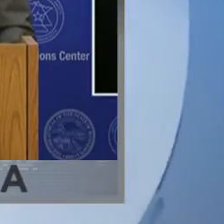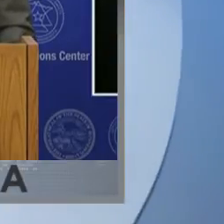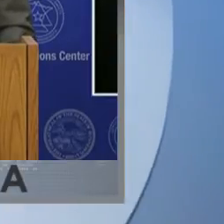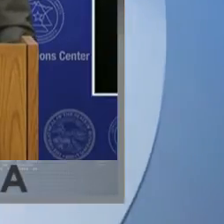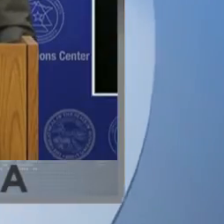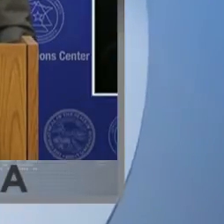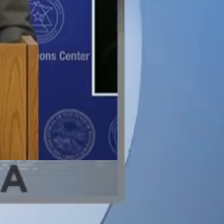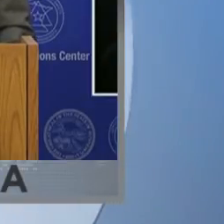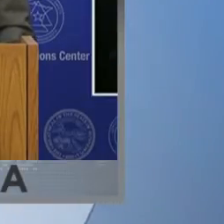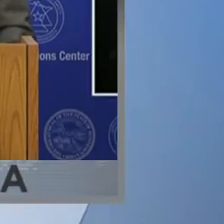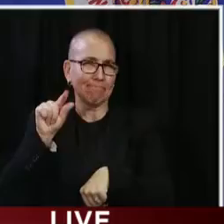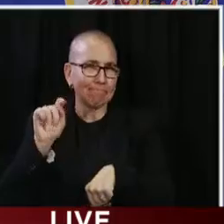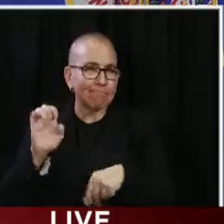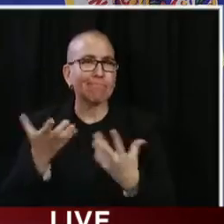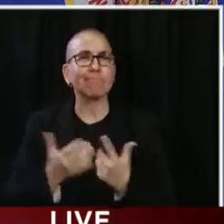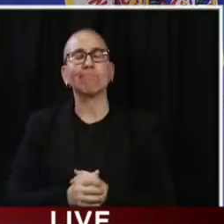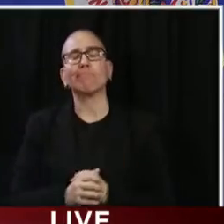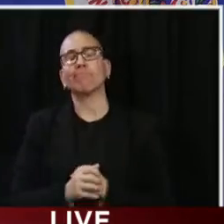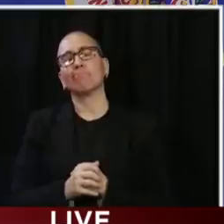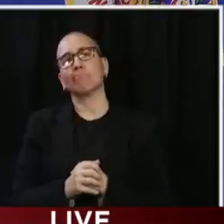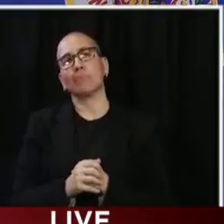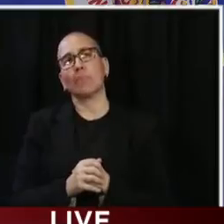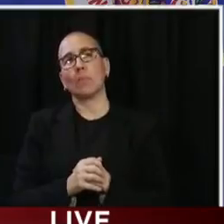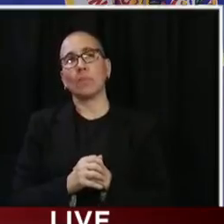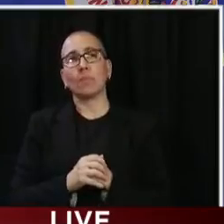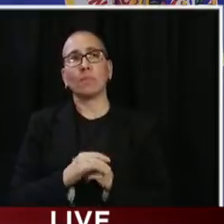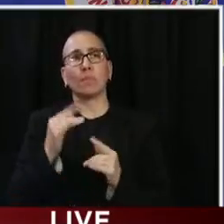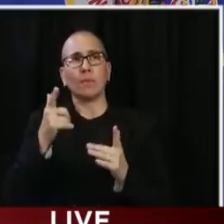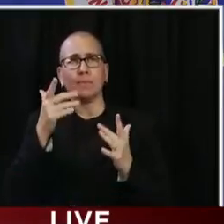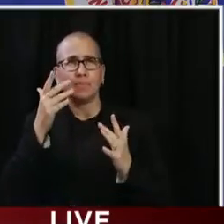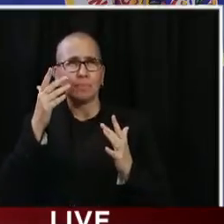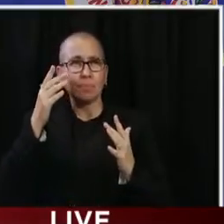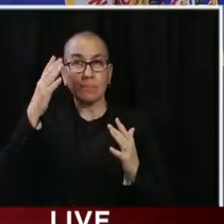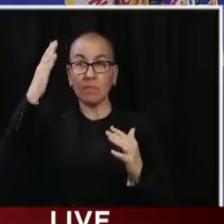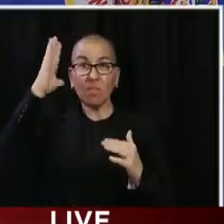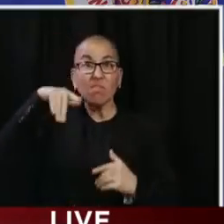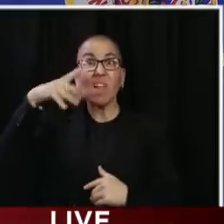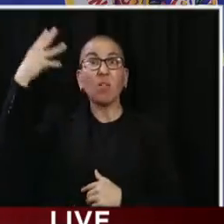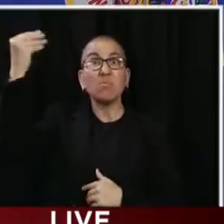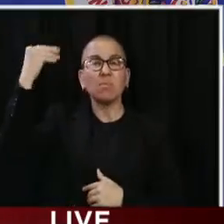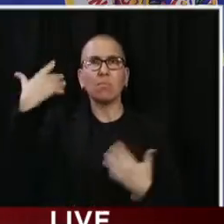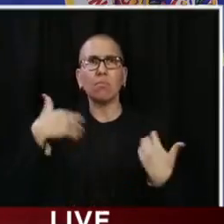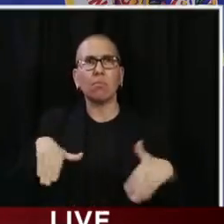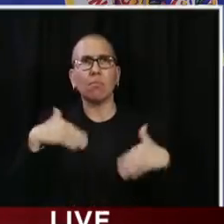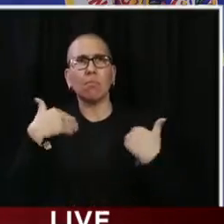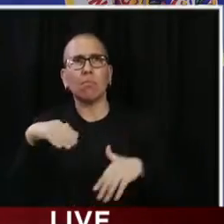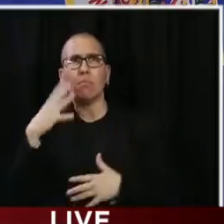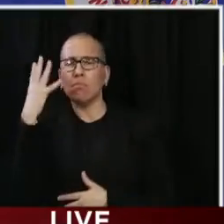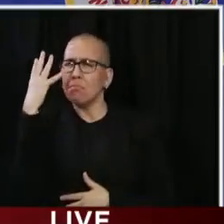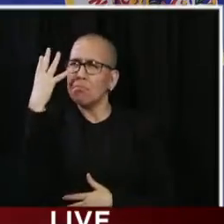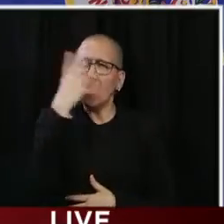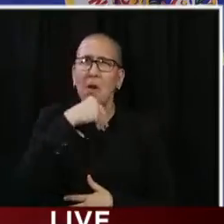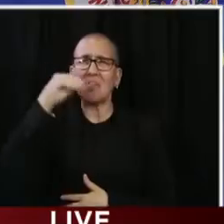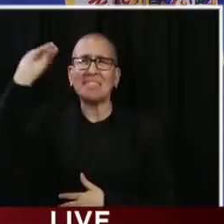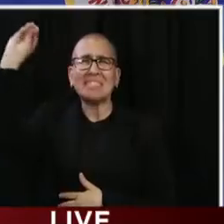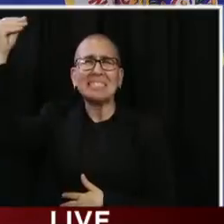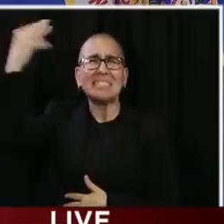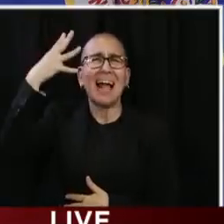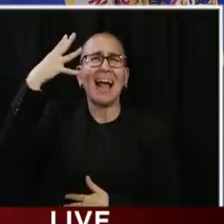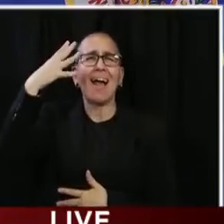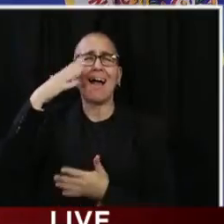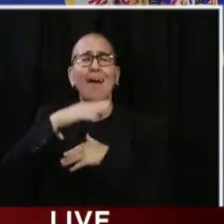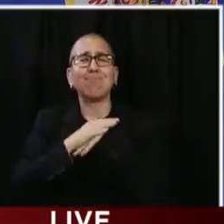St. Paul. Let's listen in. Outside, I think today is that day that many of us wait for after a winter. Late